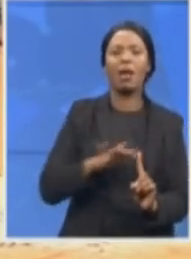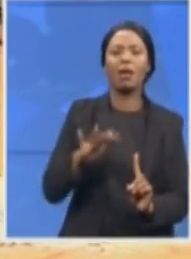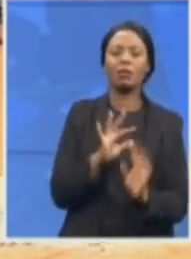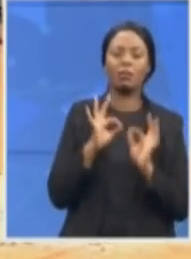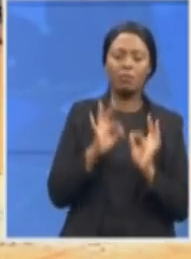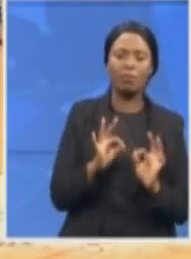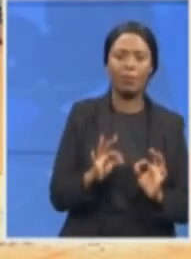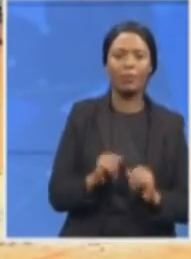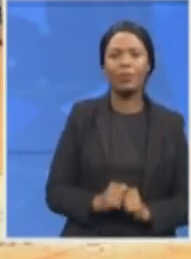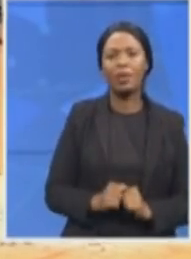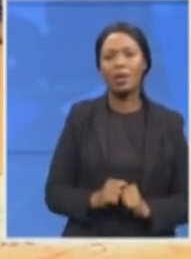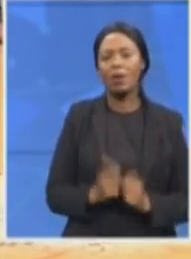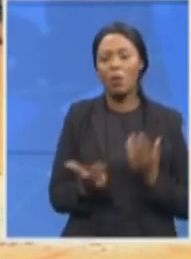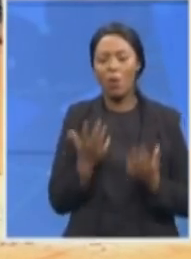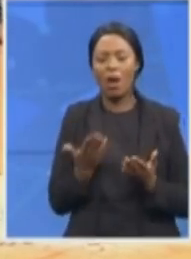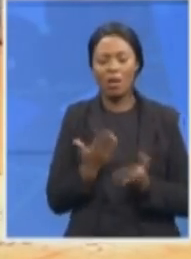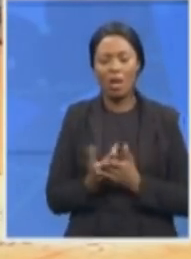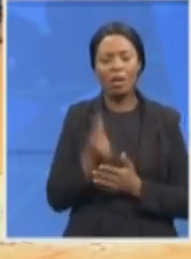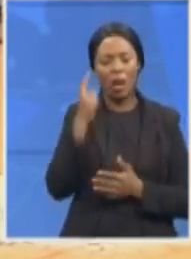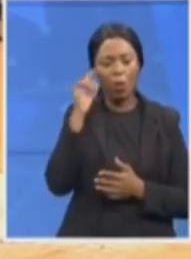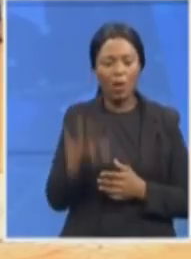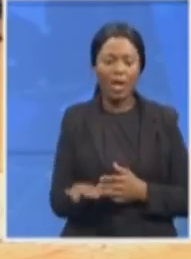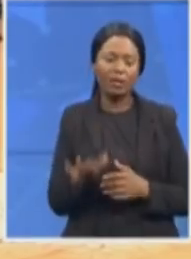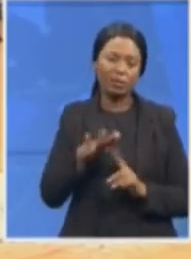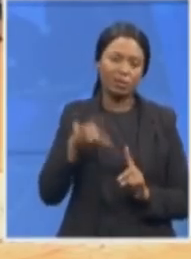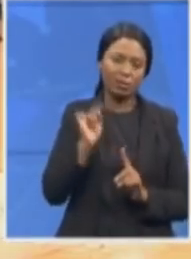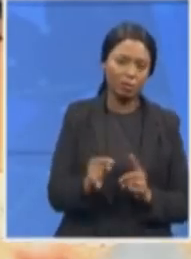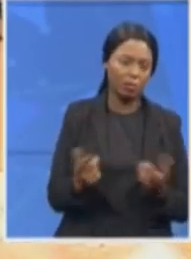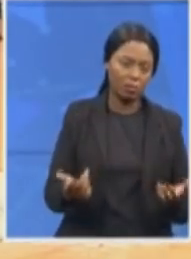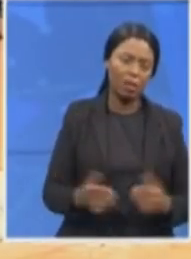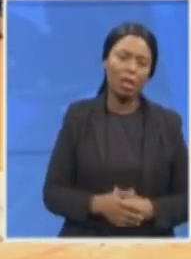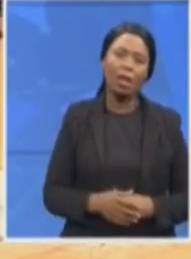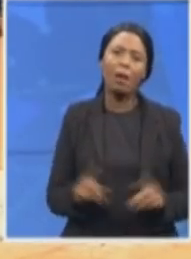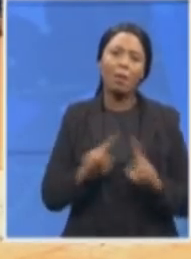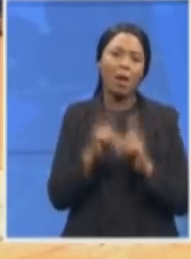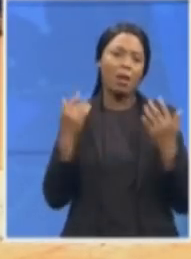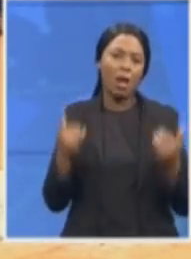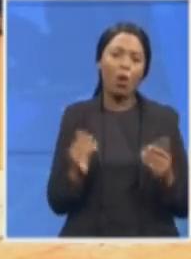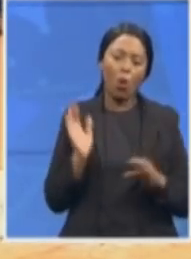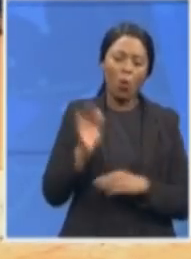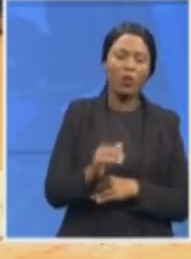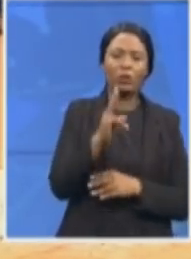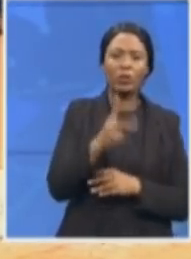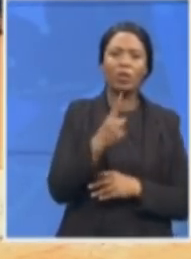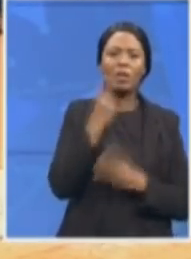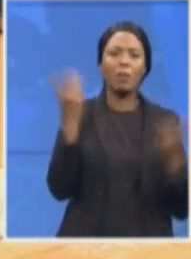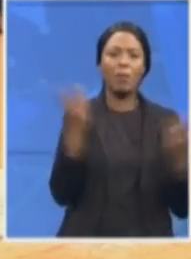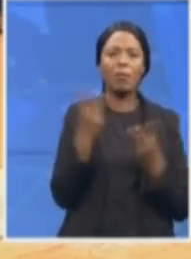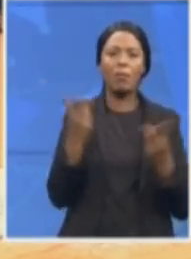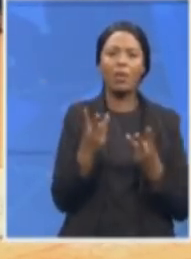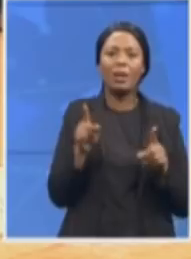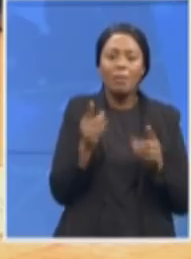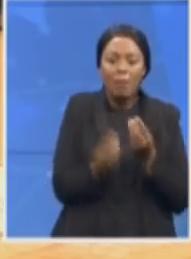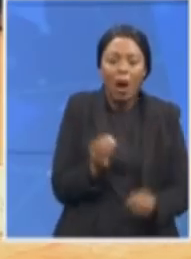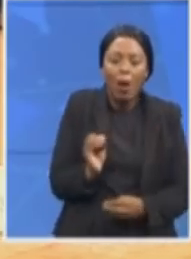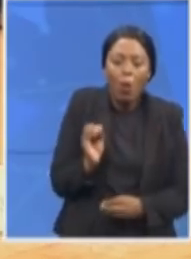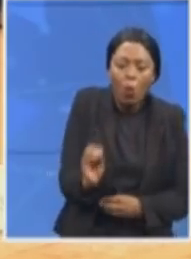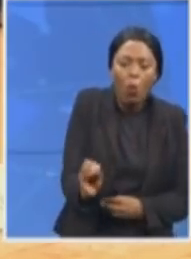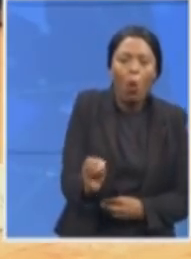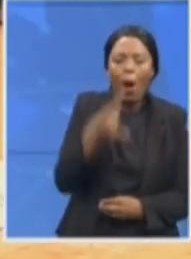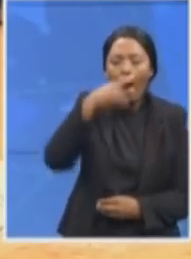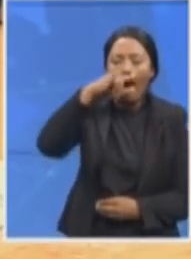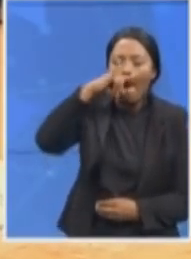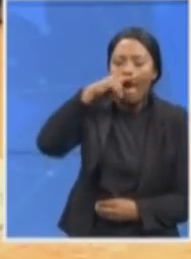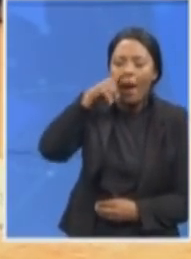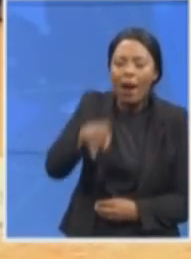But now we have a community of more than 2,000 people with young children that you've seen here, a breastfeeding mother being